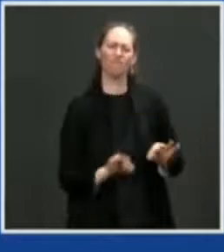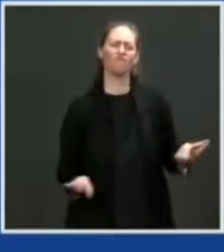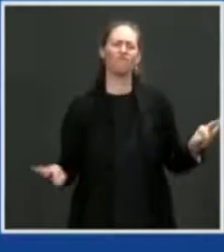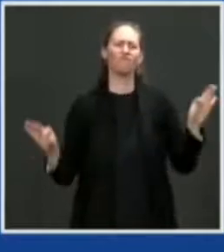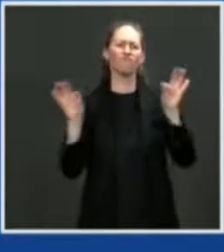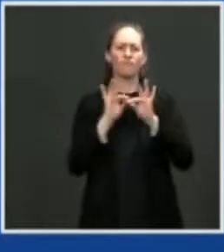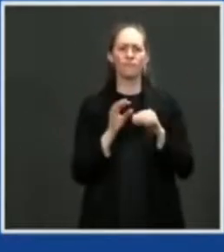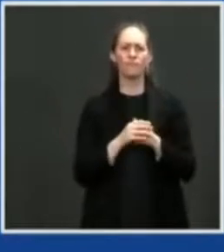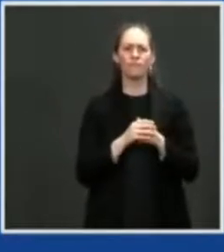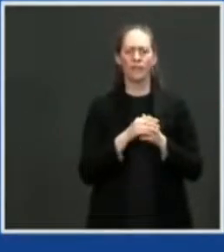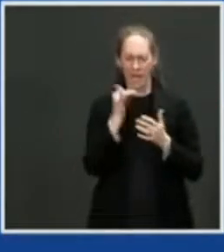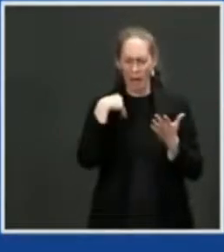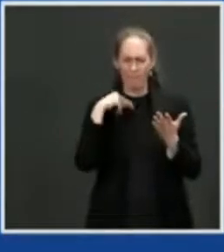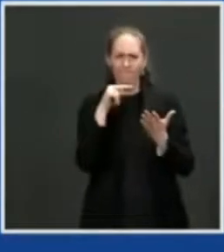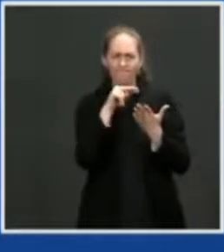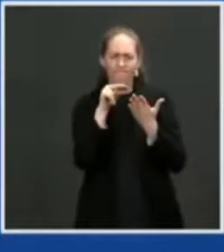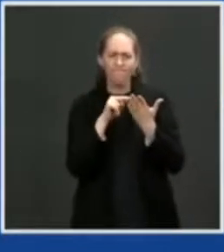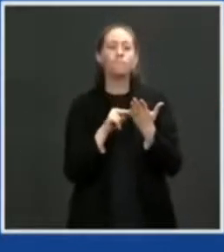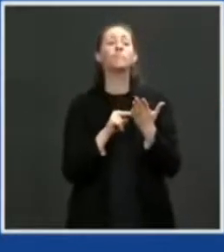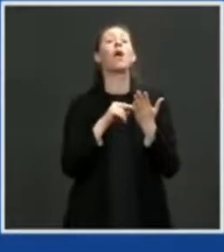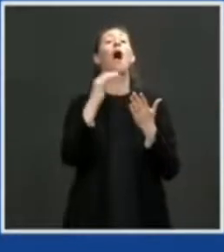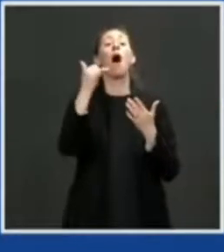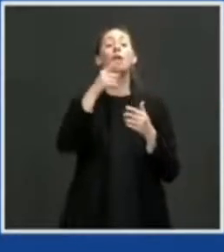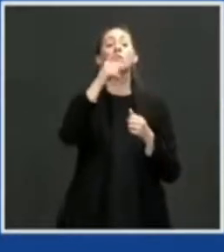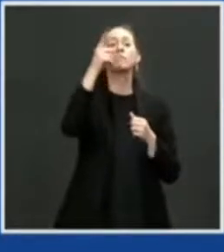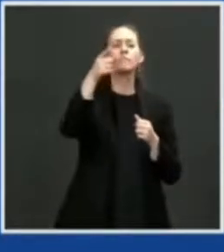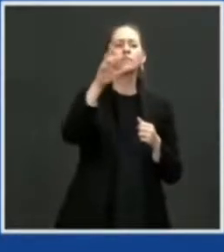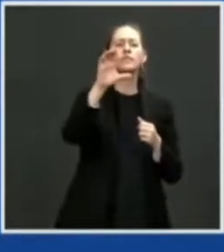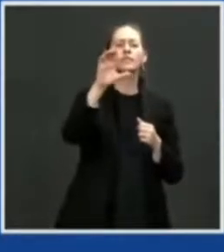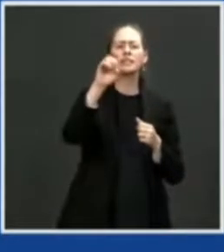Geraldo Rivera. Cecilia Vega.